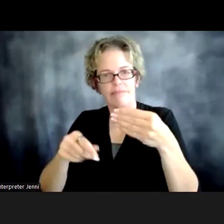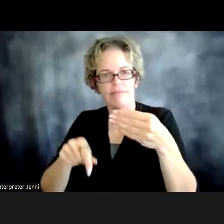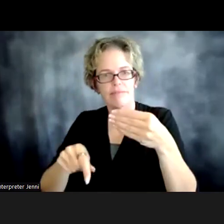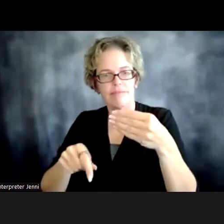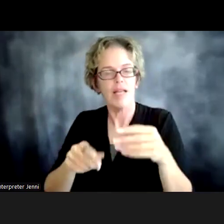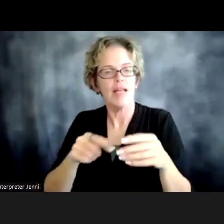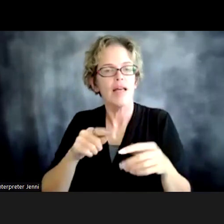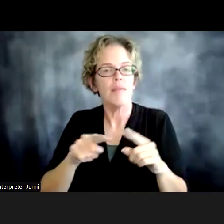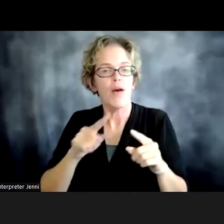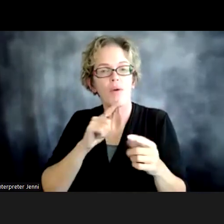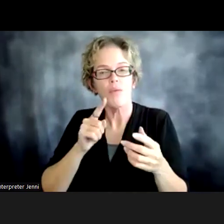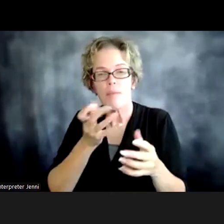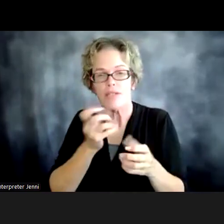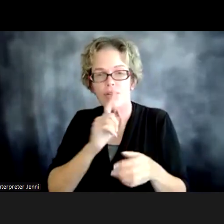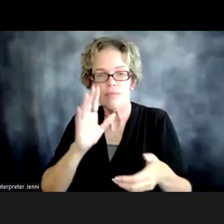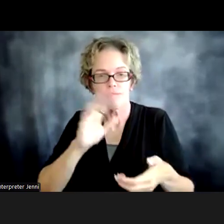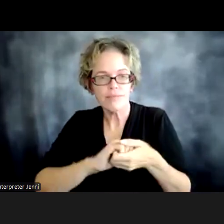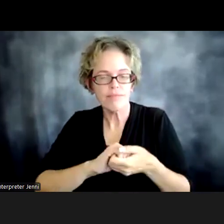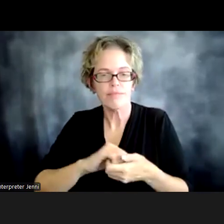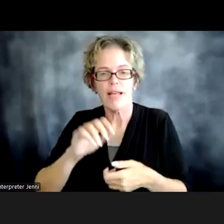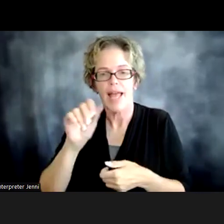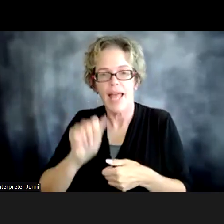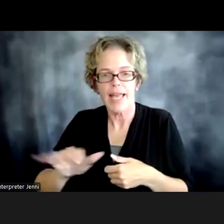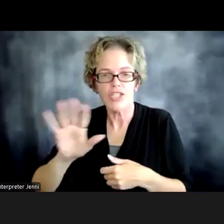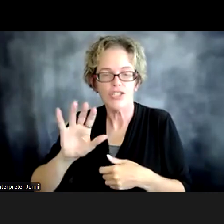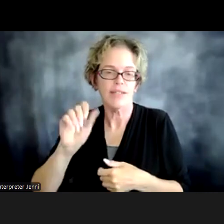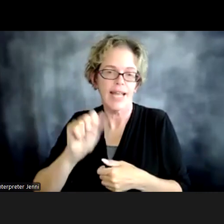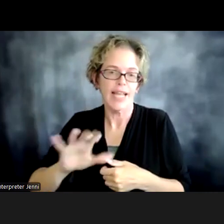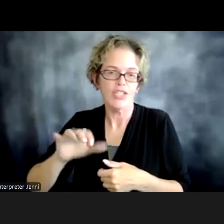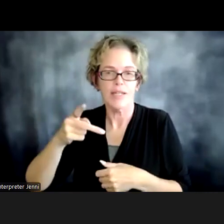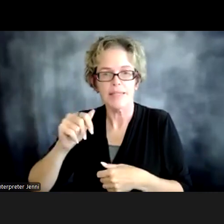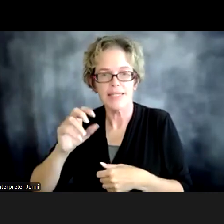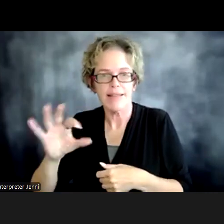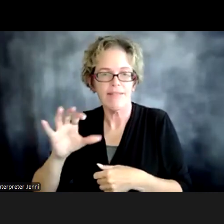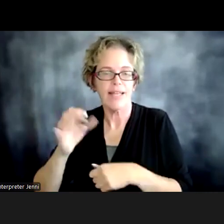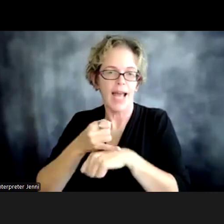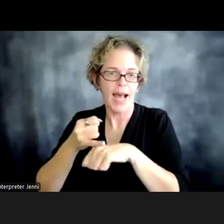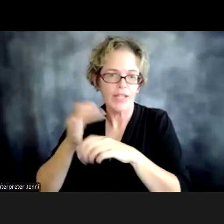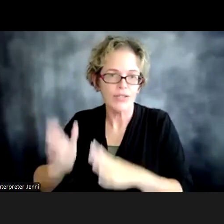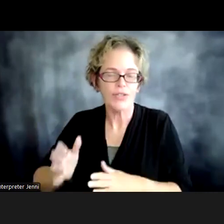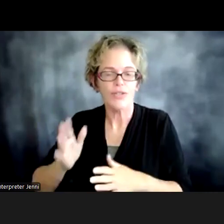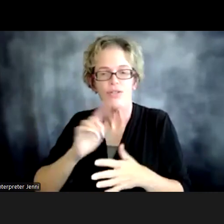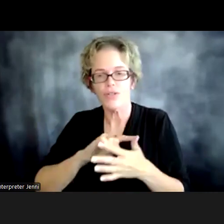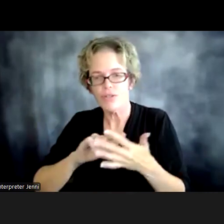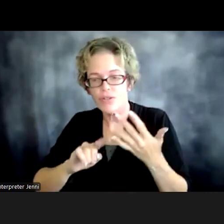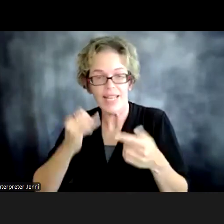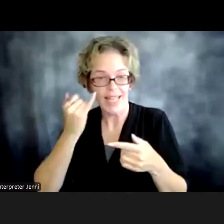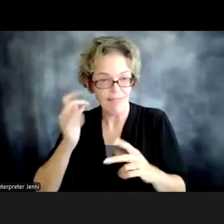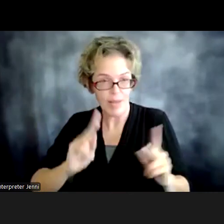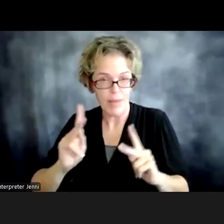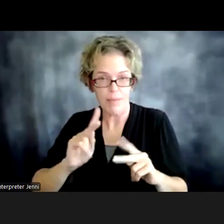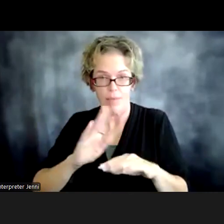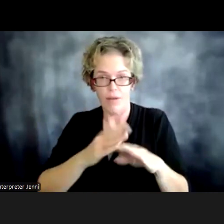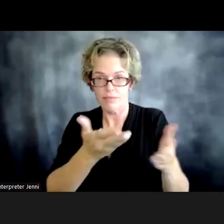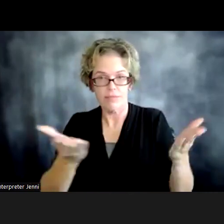partner with Asian Pacific Islander, and African communities as we move forward. And so if there are folks on the line